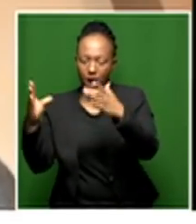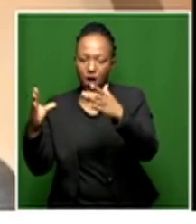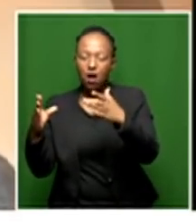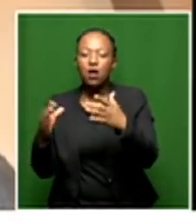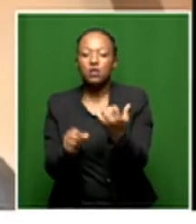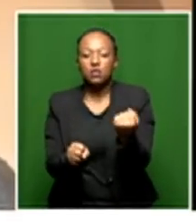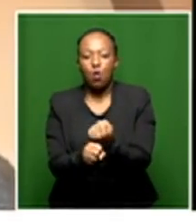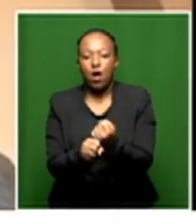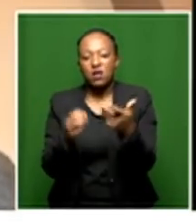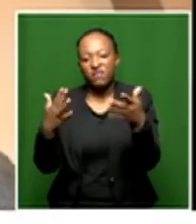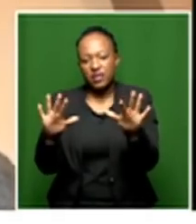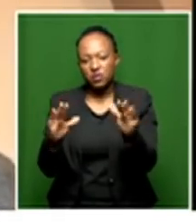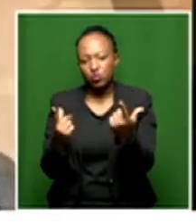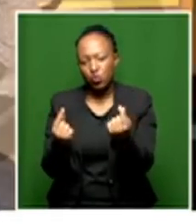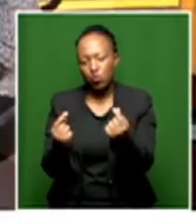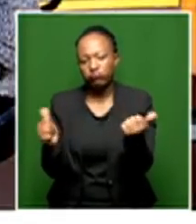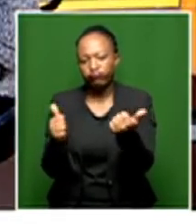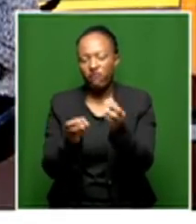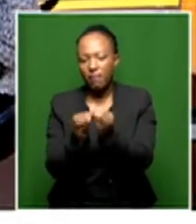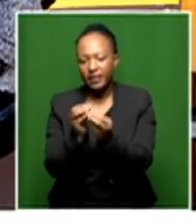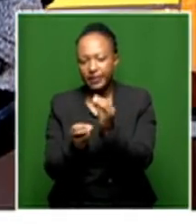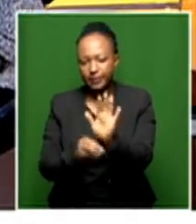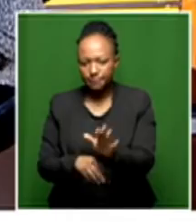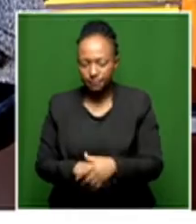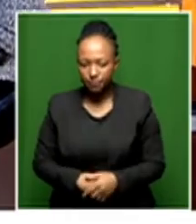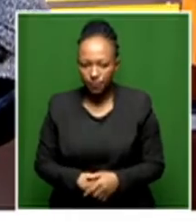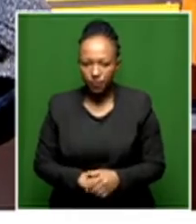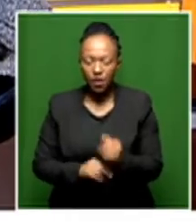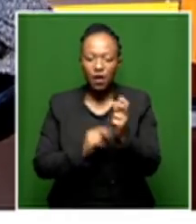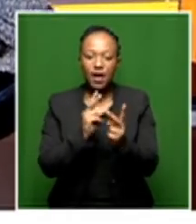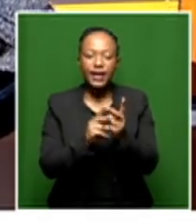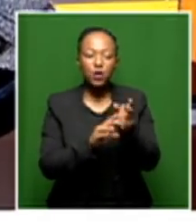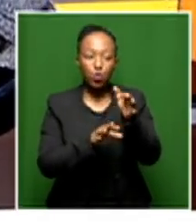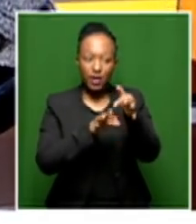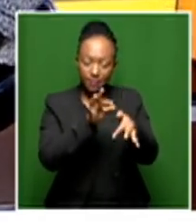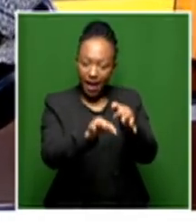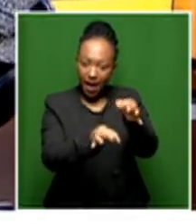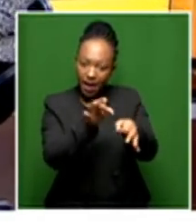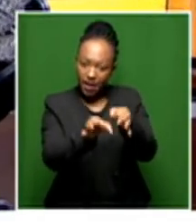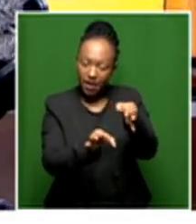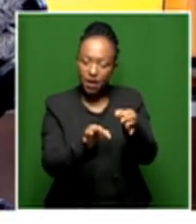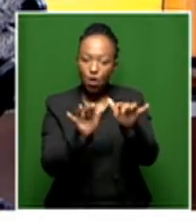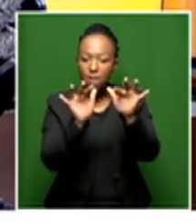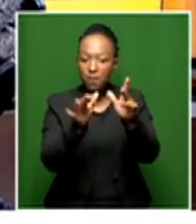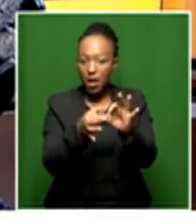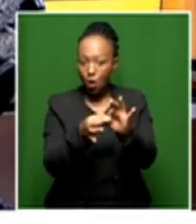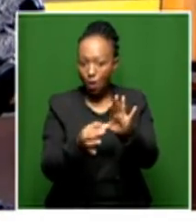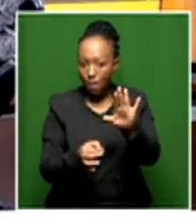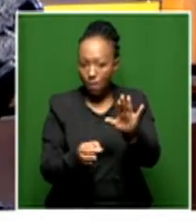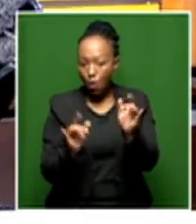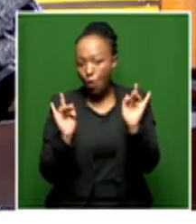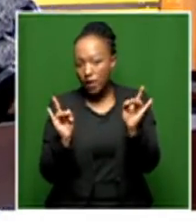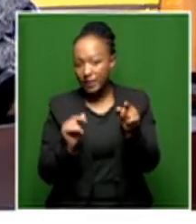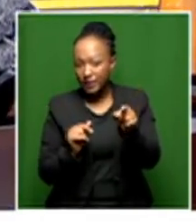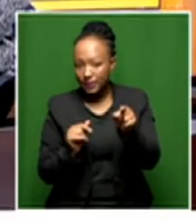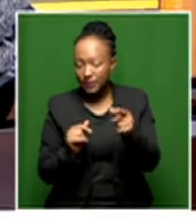work is being done. So just again to explain to our viewers how exactly this